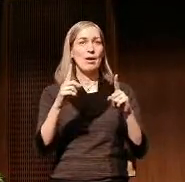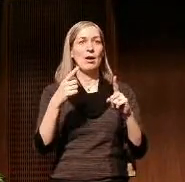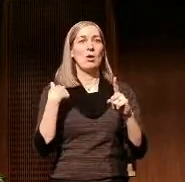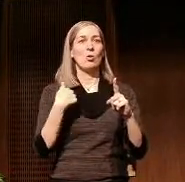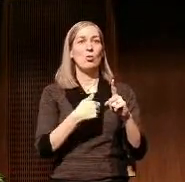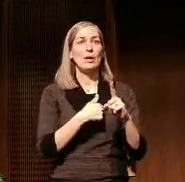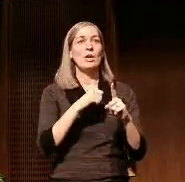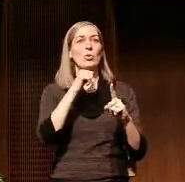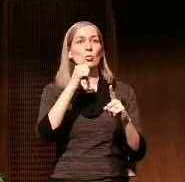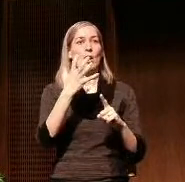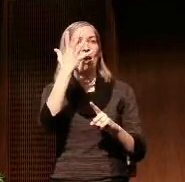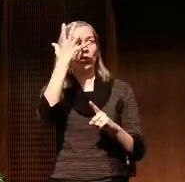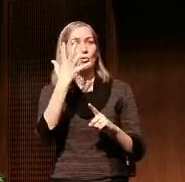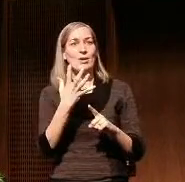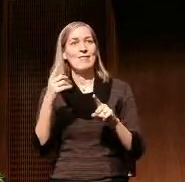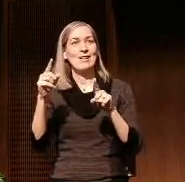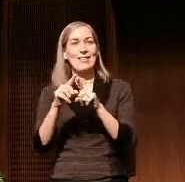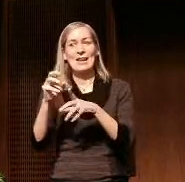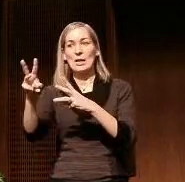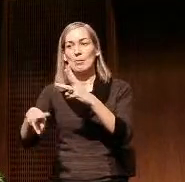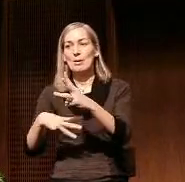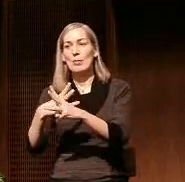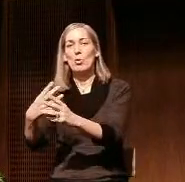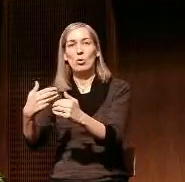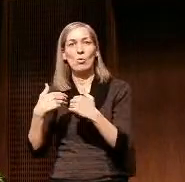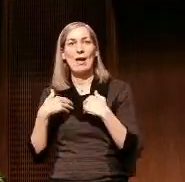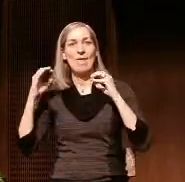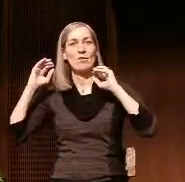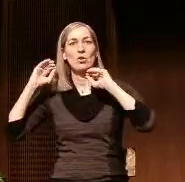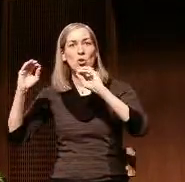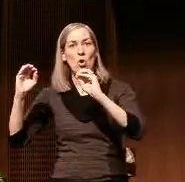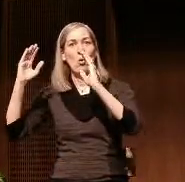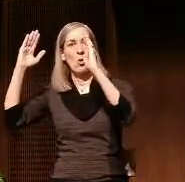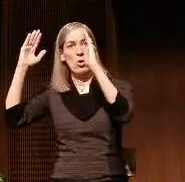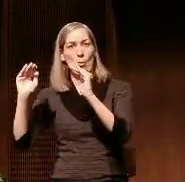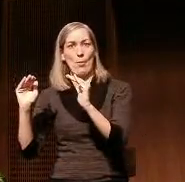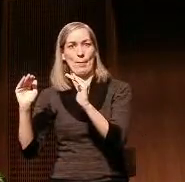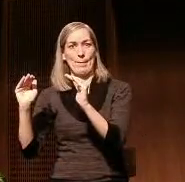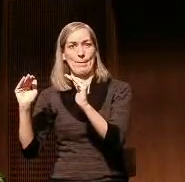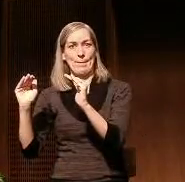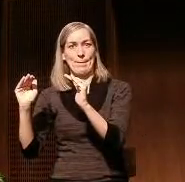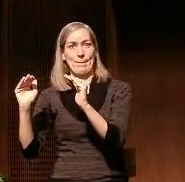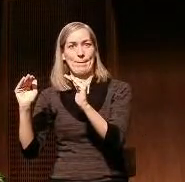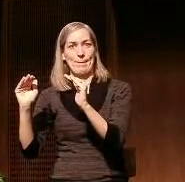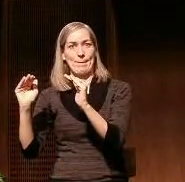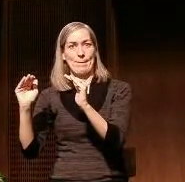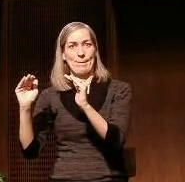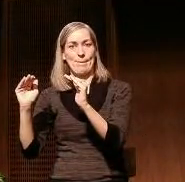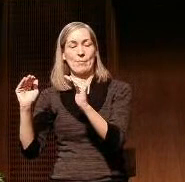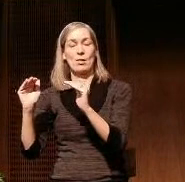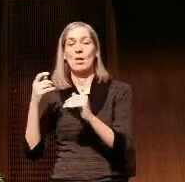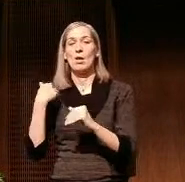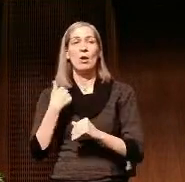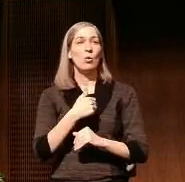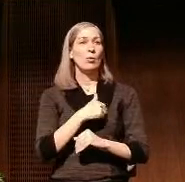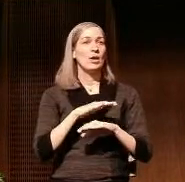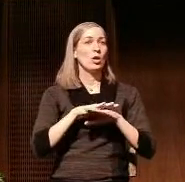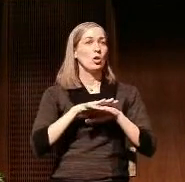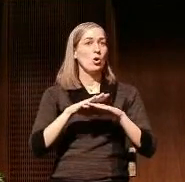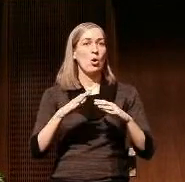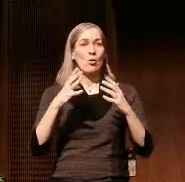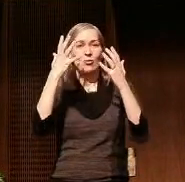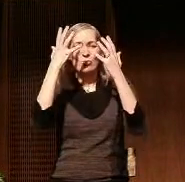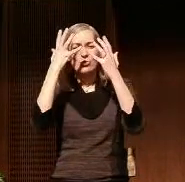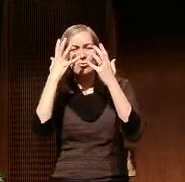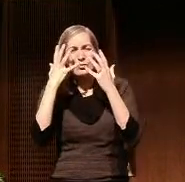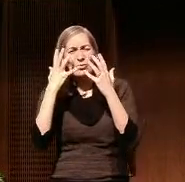those who have no hope. and we don't grieve